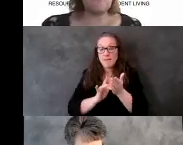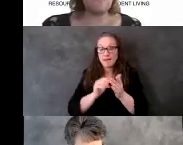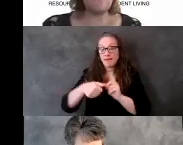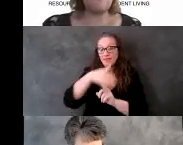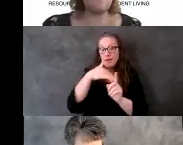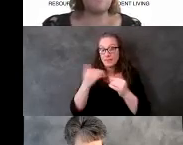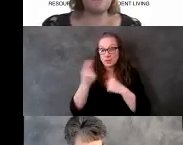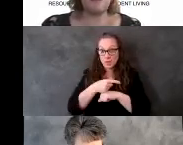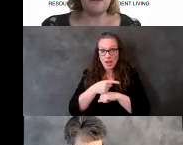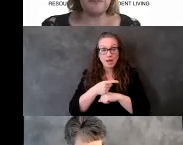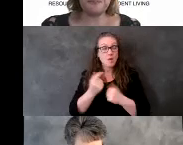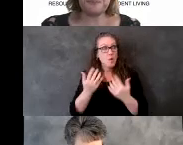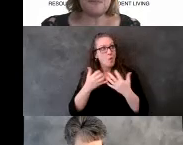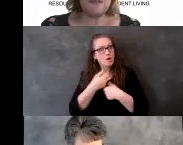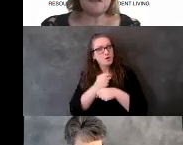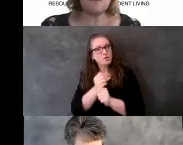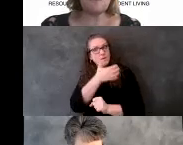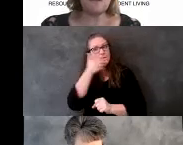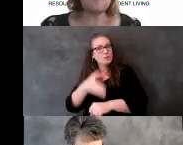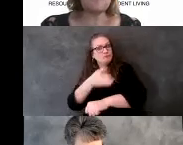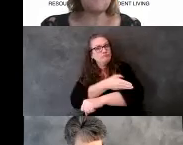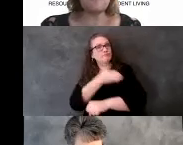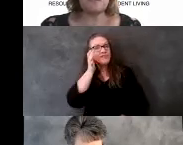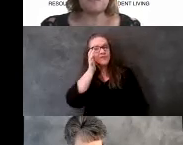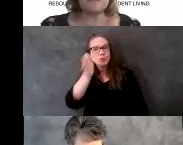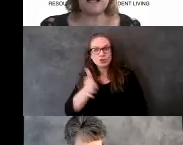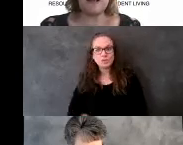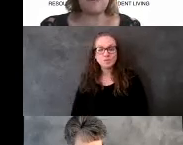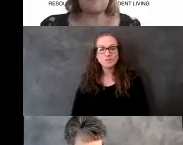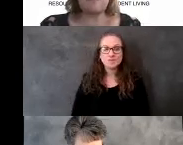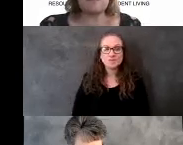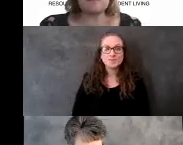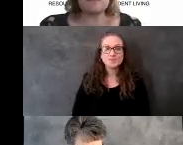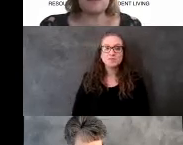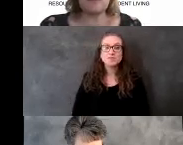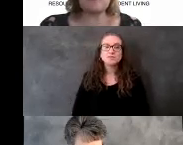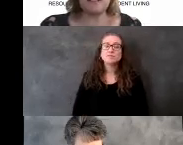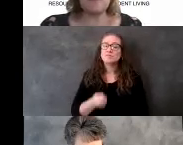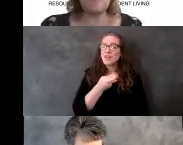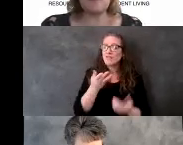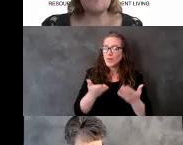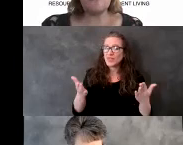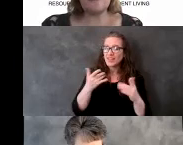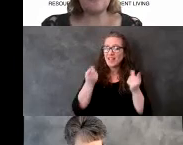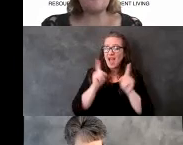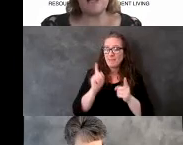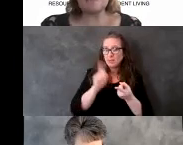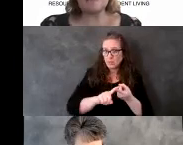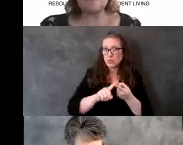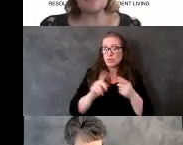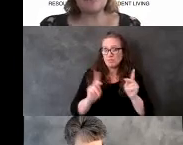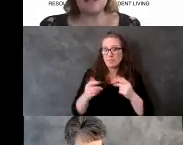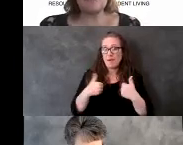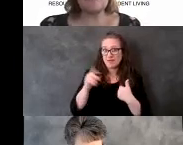for everyone with public health. So just a few things that have happened to people with disabilities. And I want to note that, back